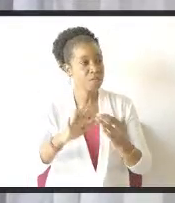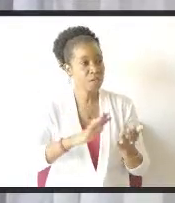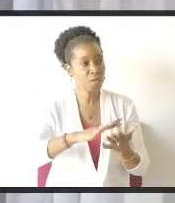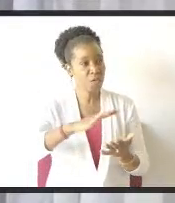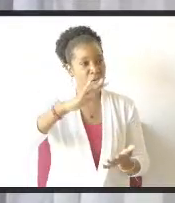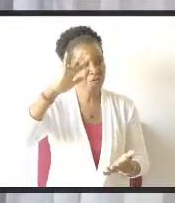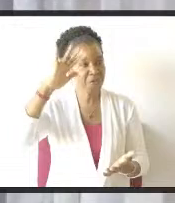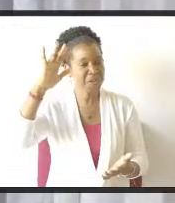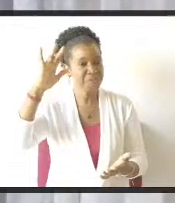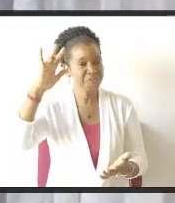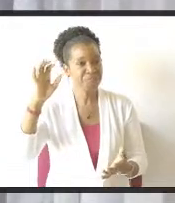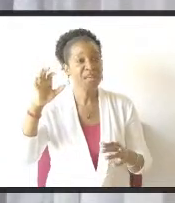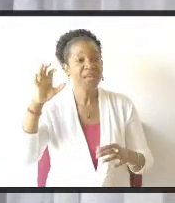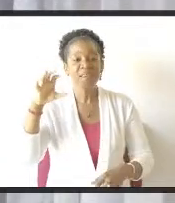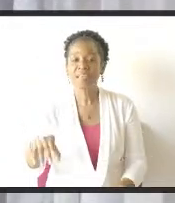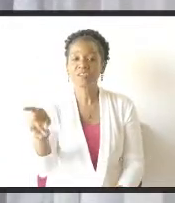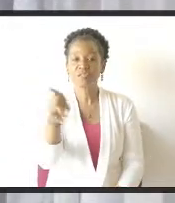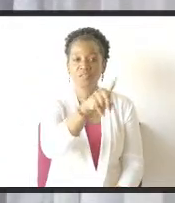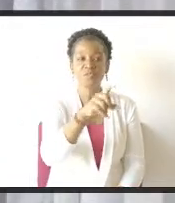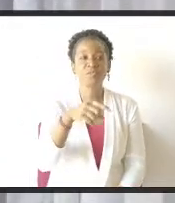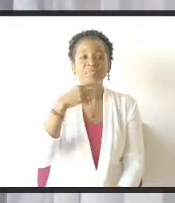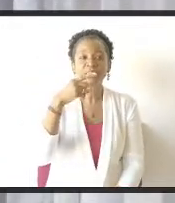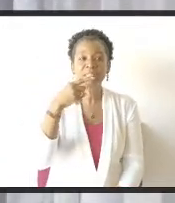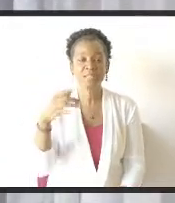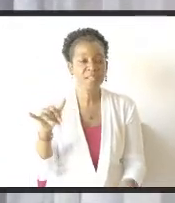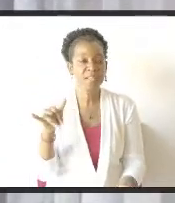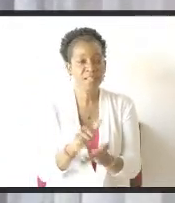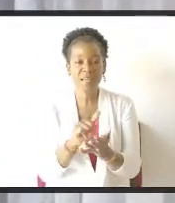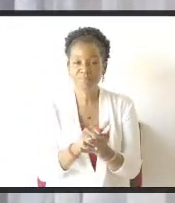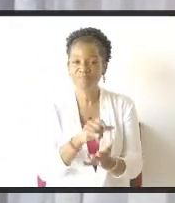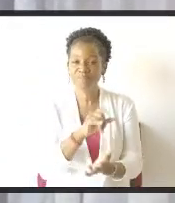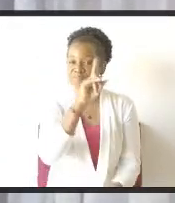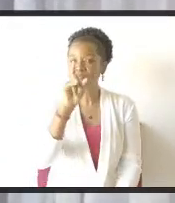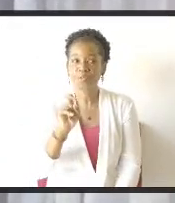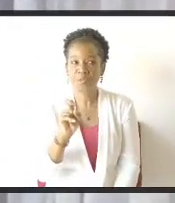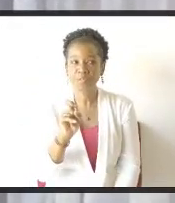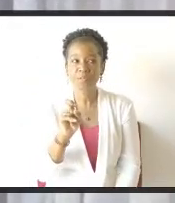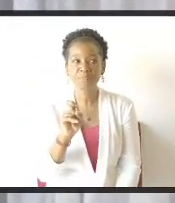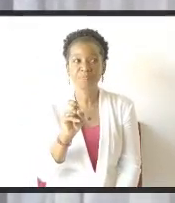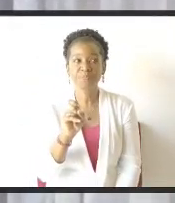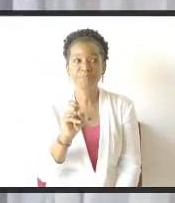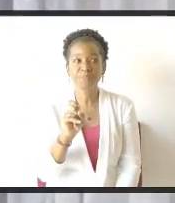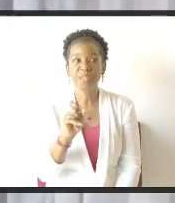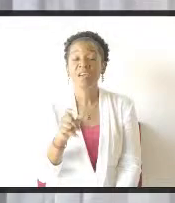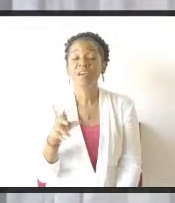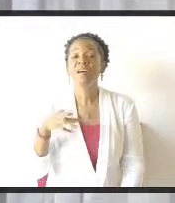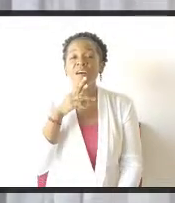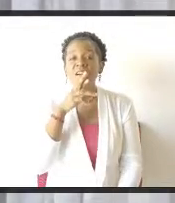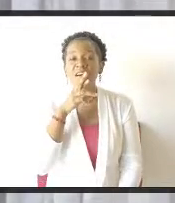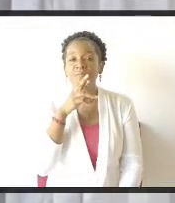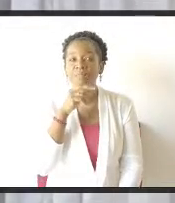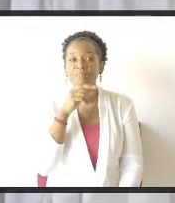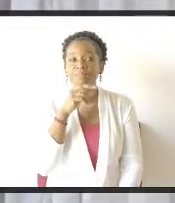You can, you know, if you have not yet have that assurance. For Paul, for John says in John